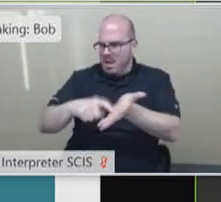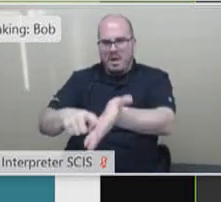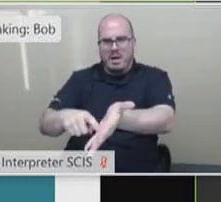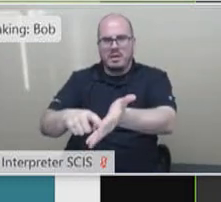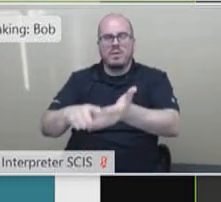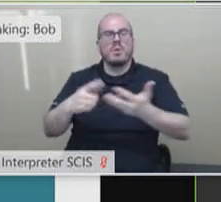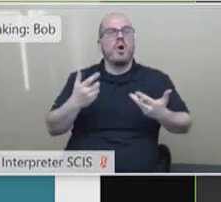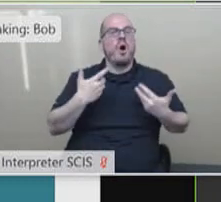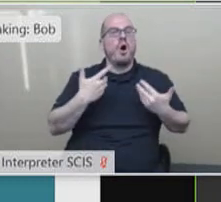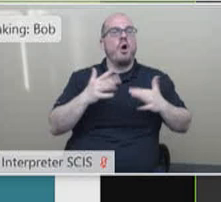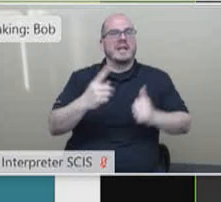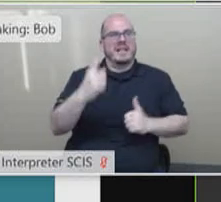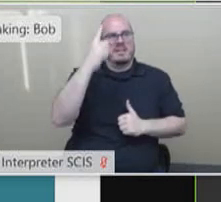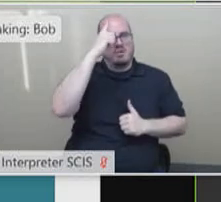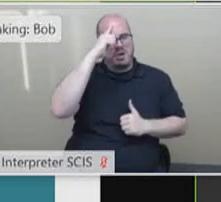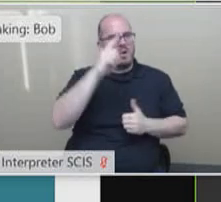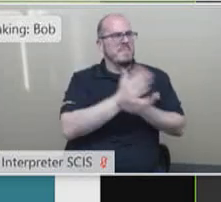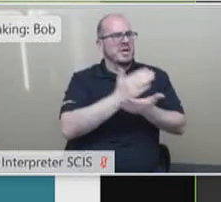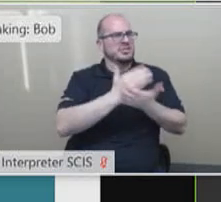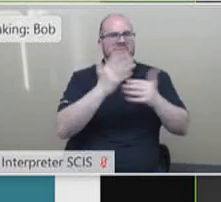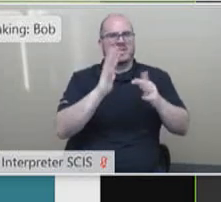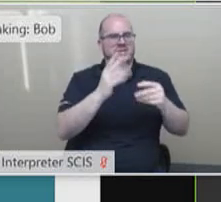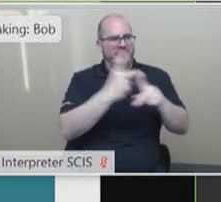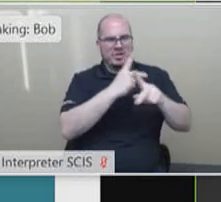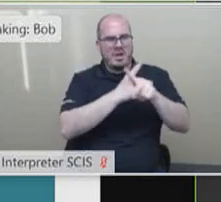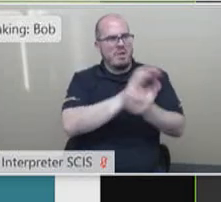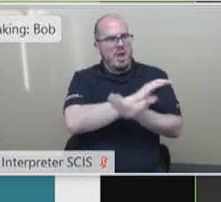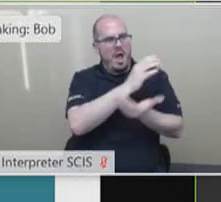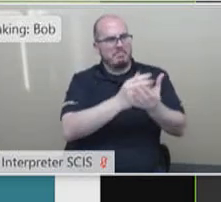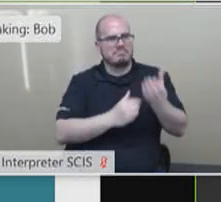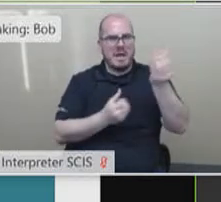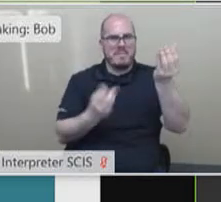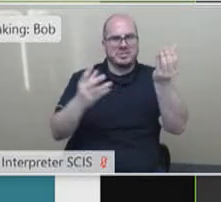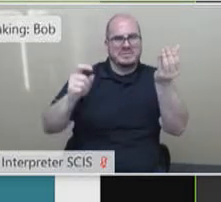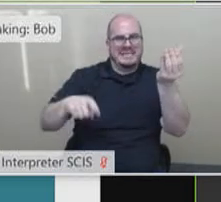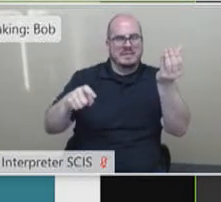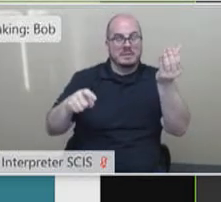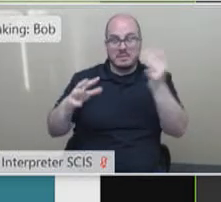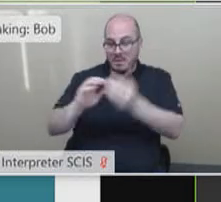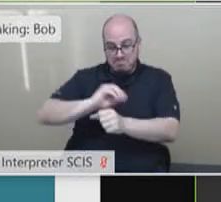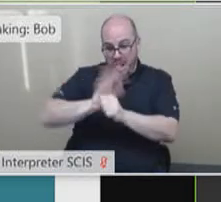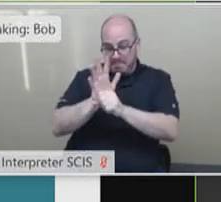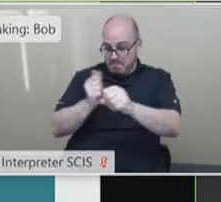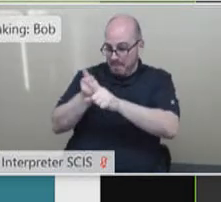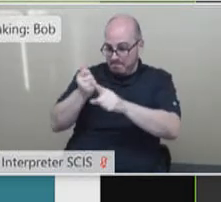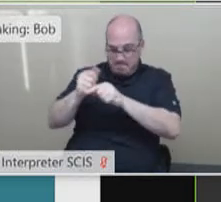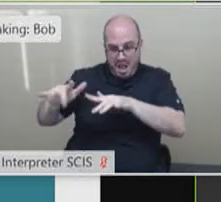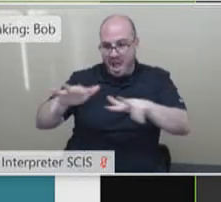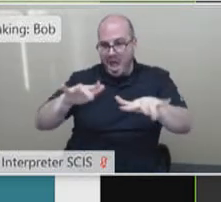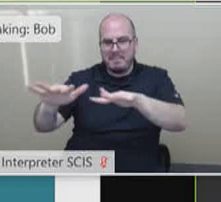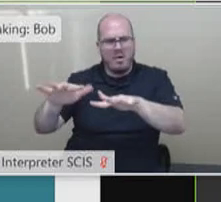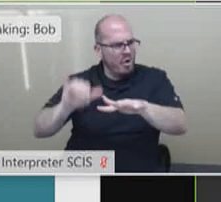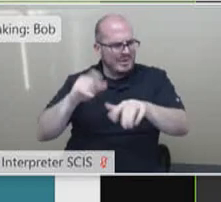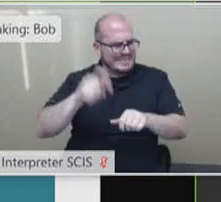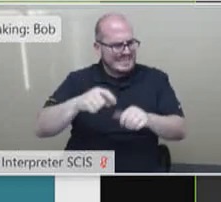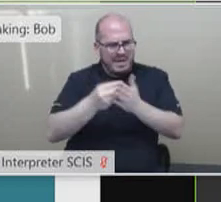on the preliminary budget plan. So at that point, most of the decisions had been made. All the decisions had been made internally